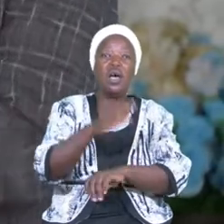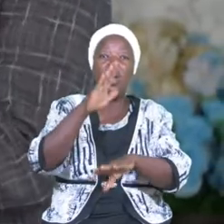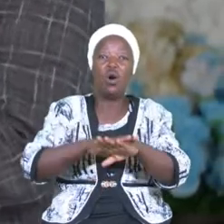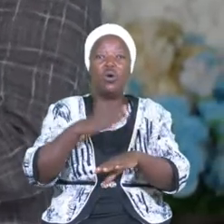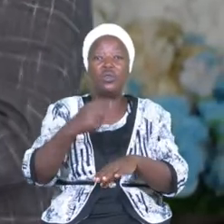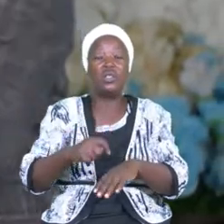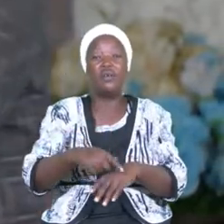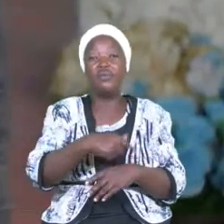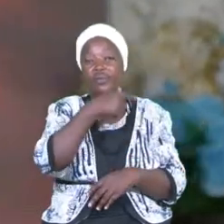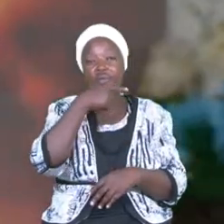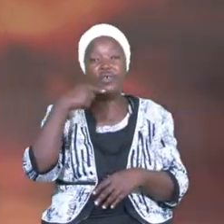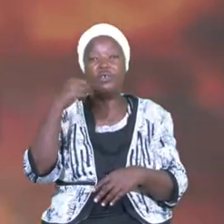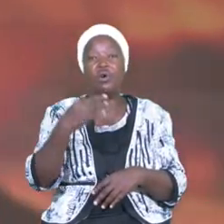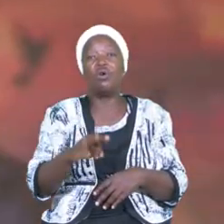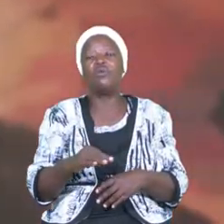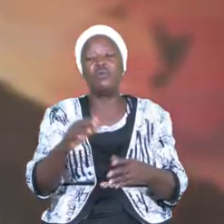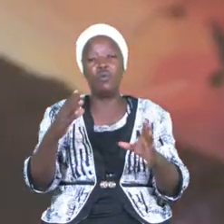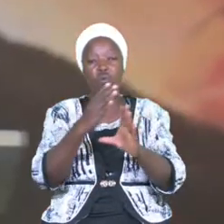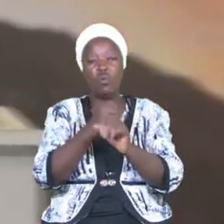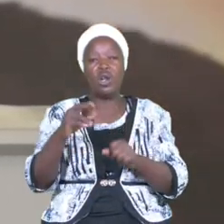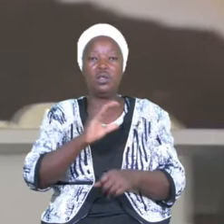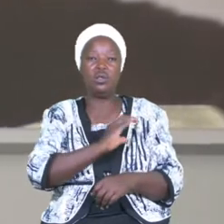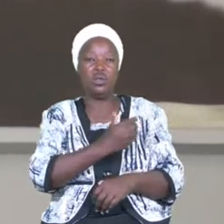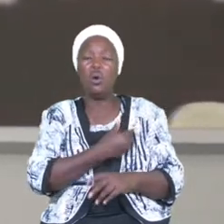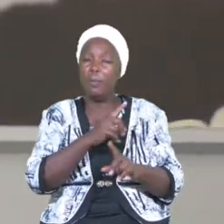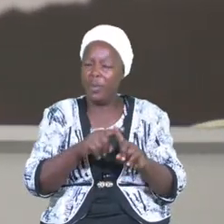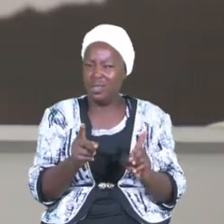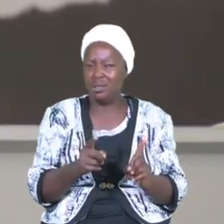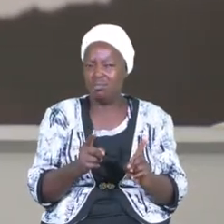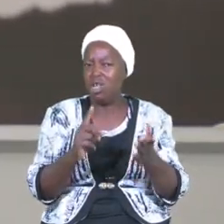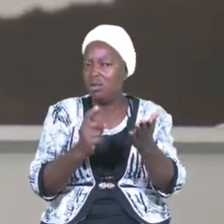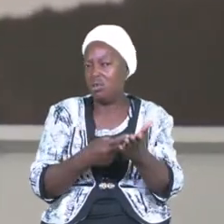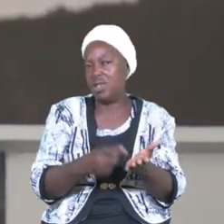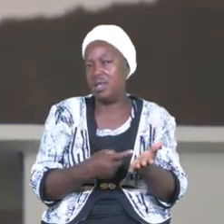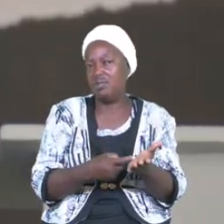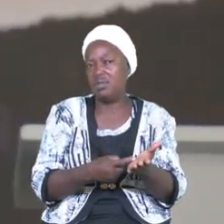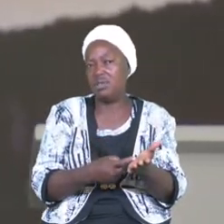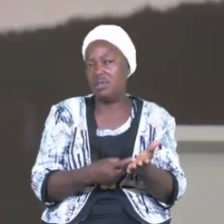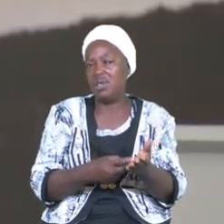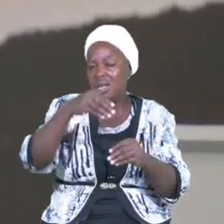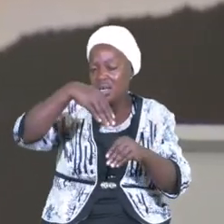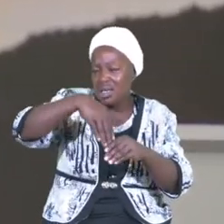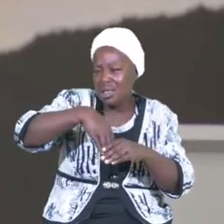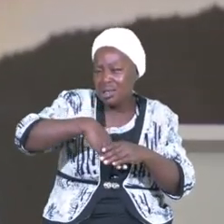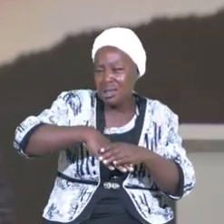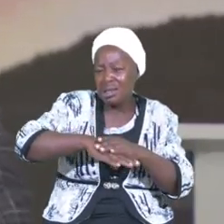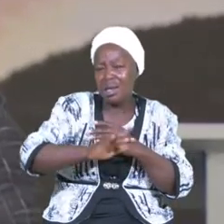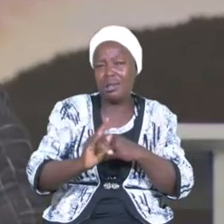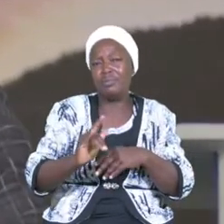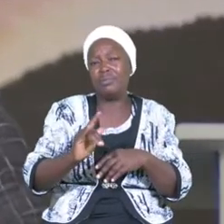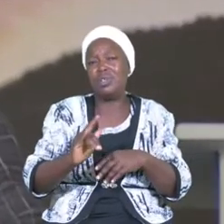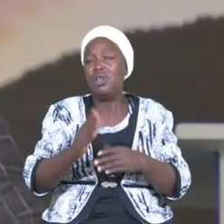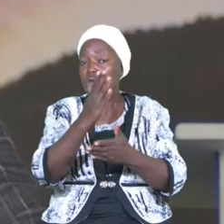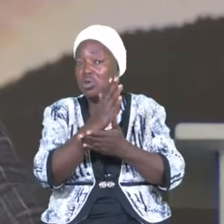of winning souls. But sometimes, internally, some of